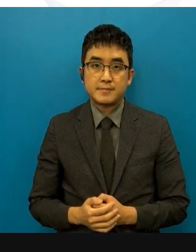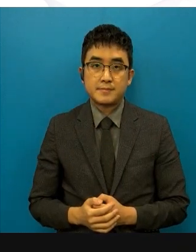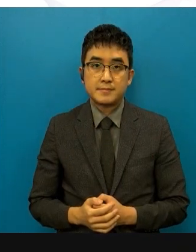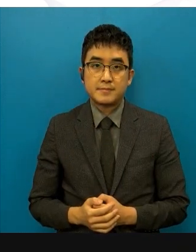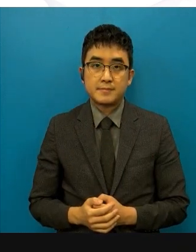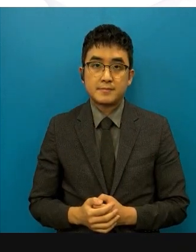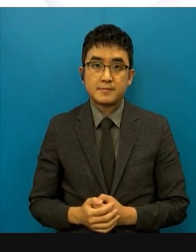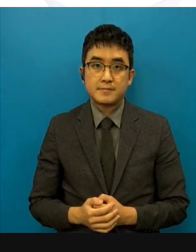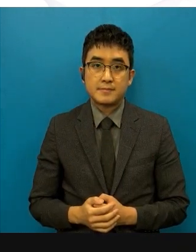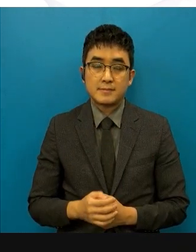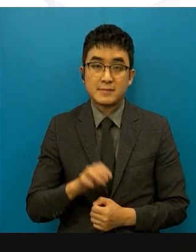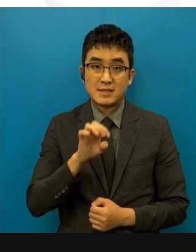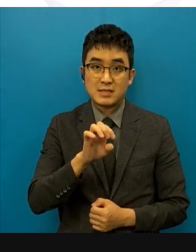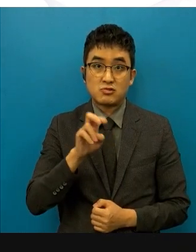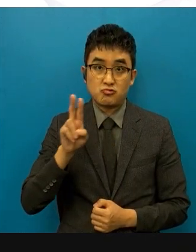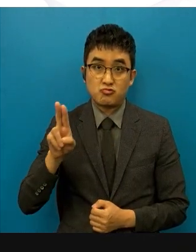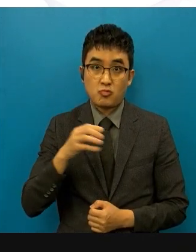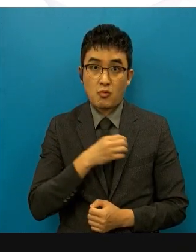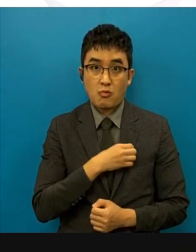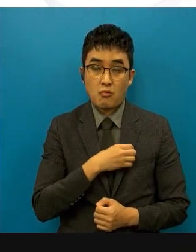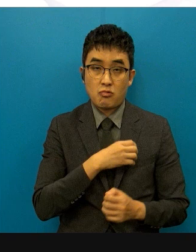practice of the right to die.